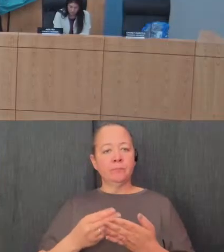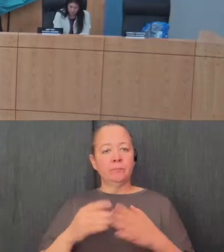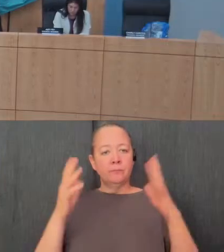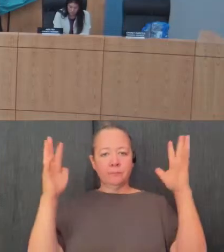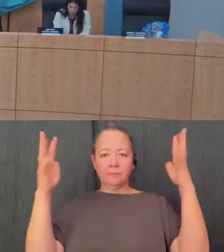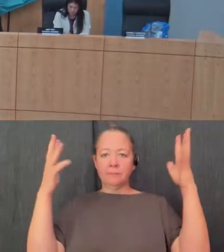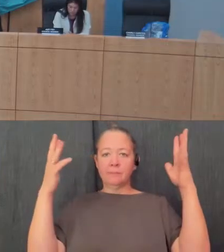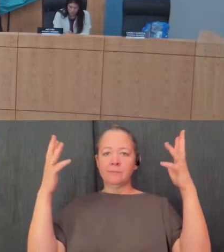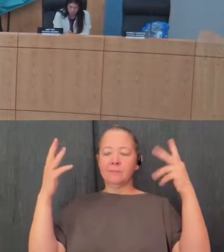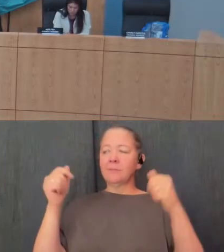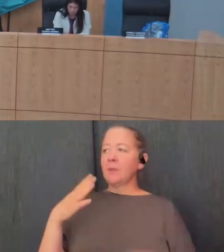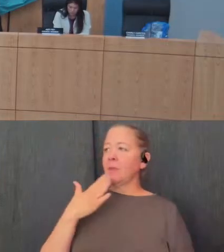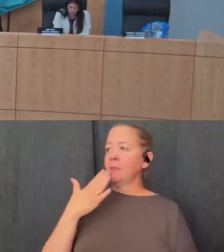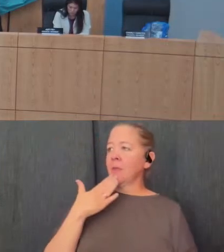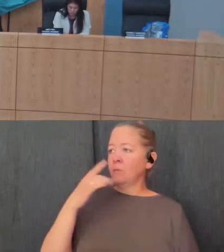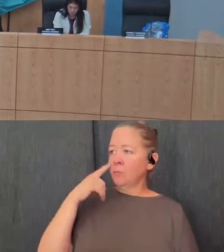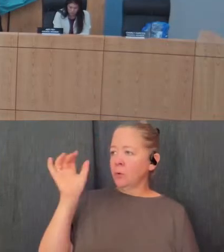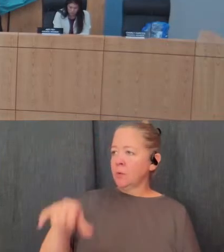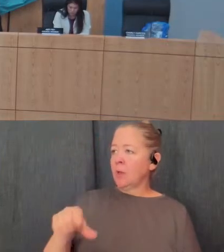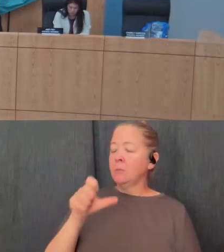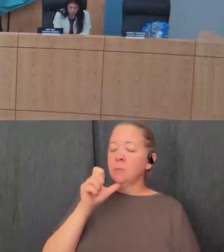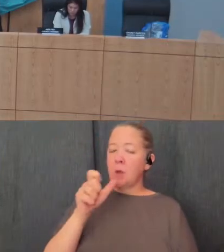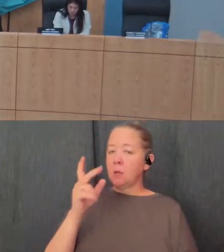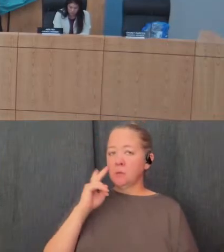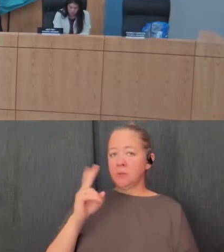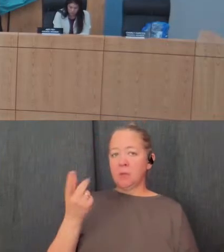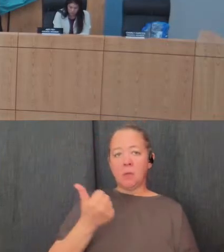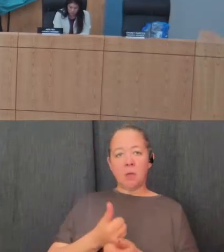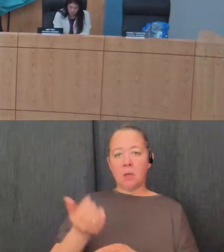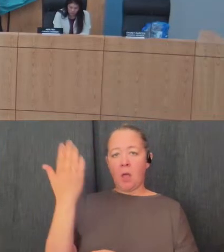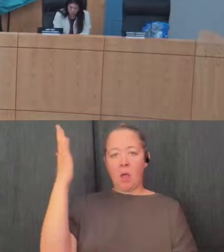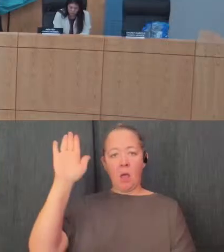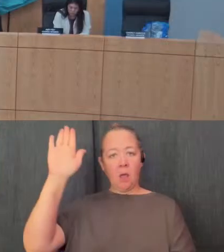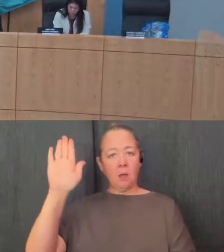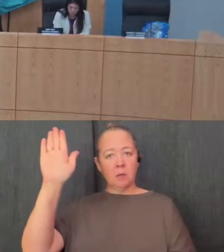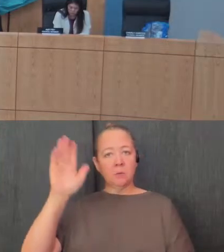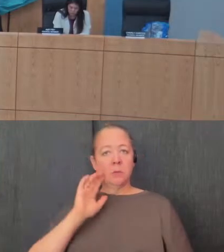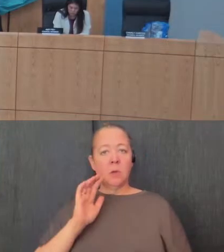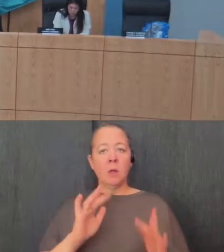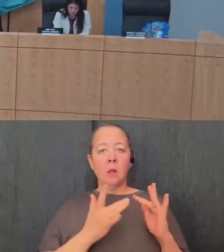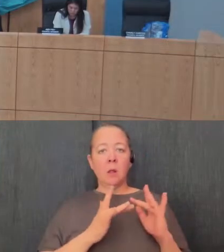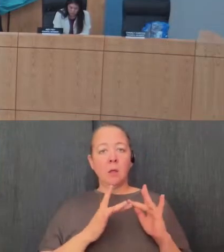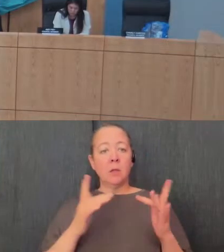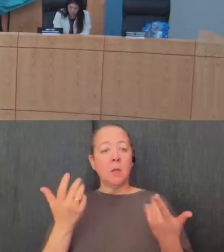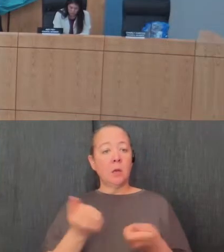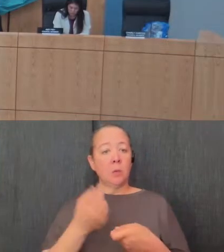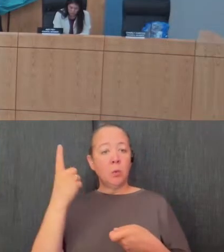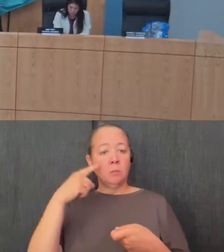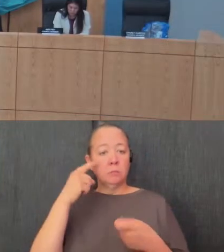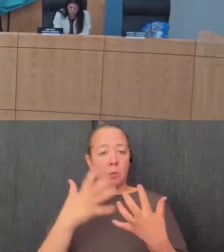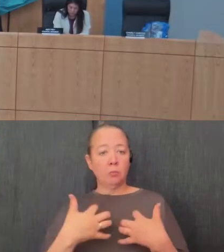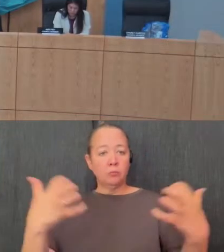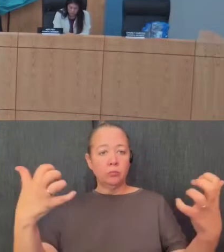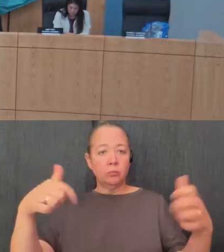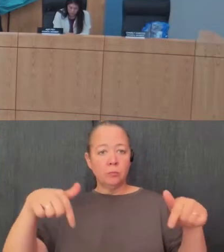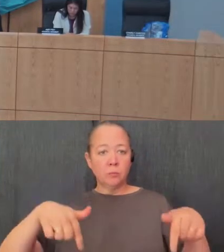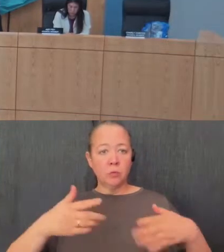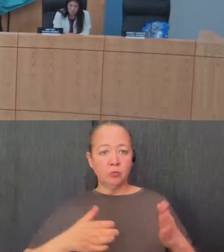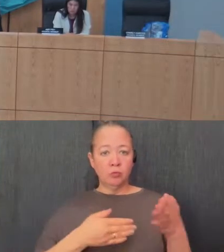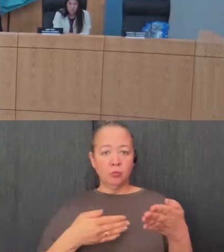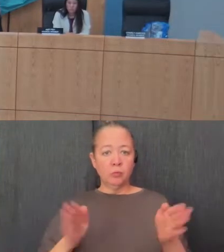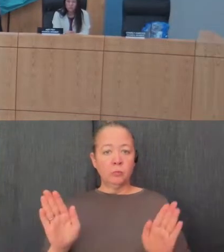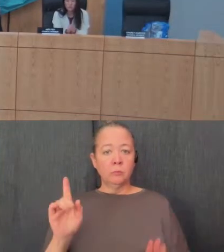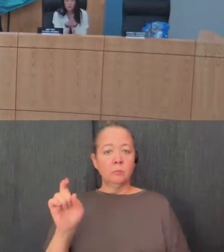Not seeing any hands online. Is there anyone else in the audience, in the room here? Go